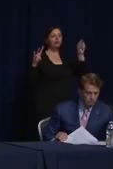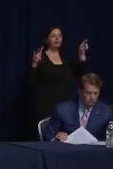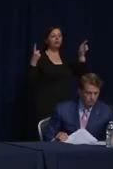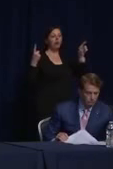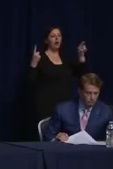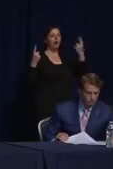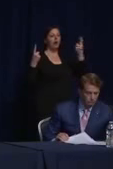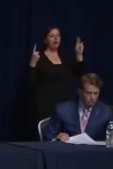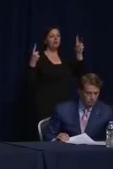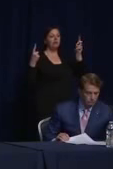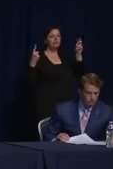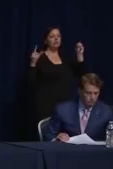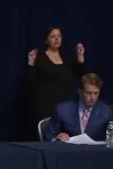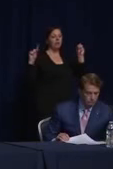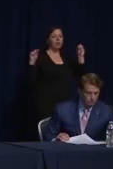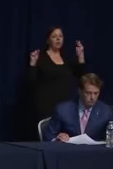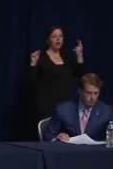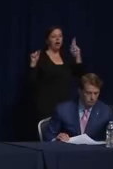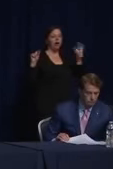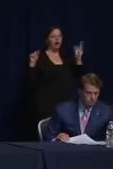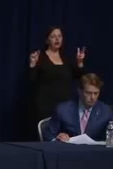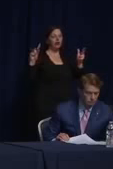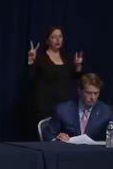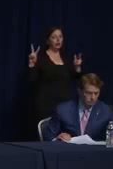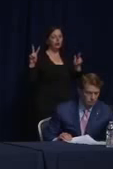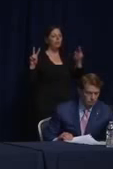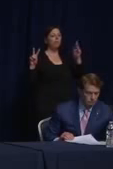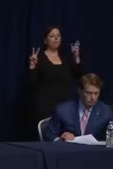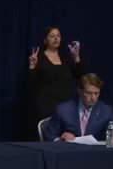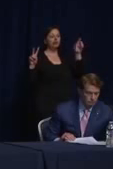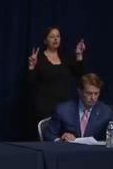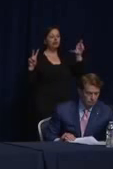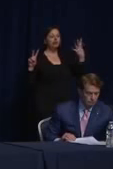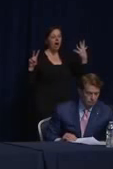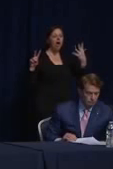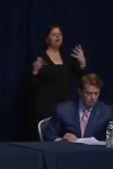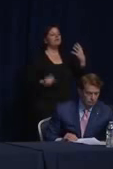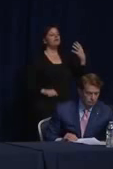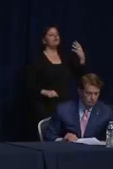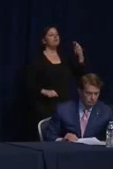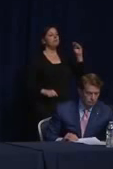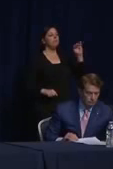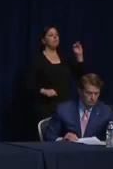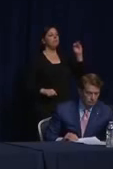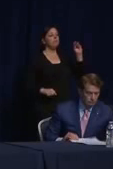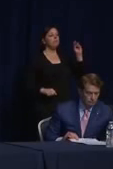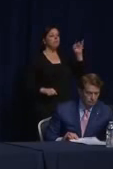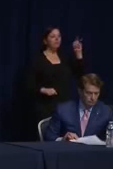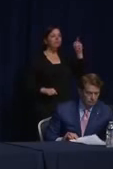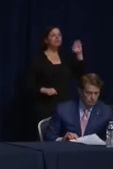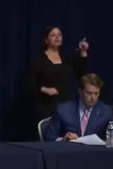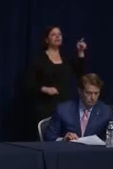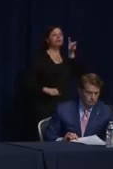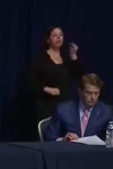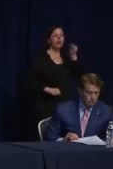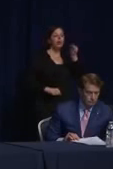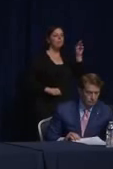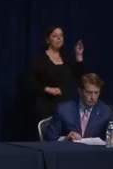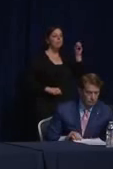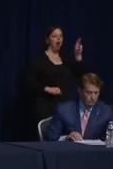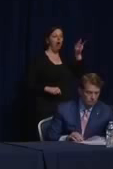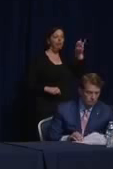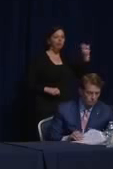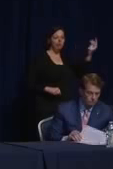2, Mercer, 5, Middlesex, 20, Monmouth, 13, Morris, 7,